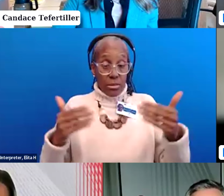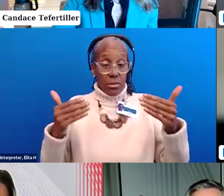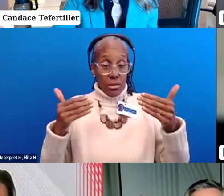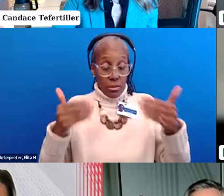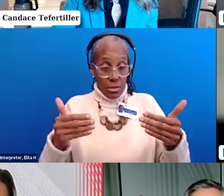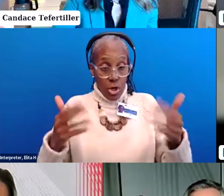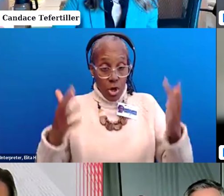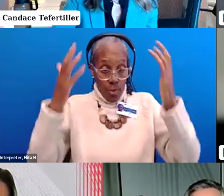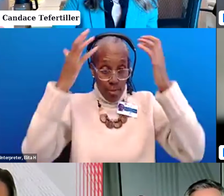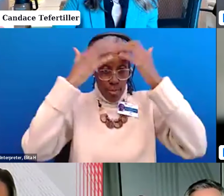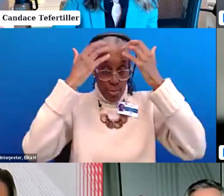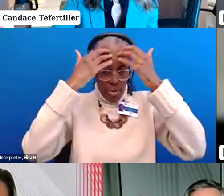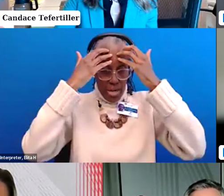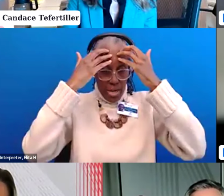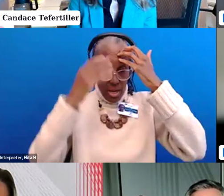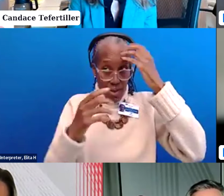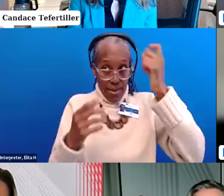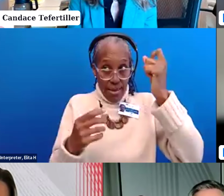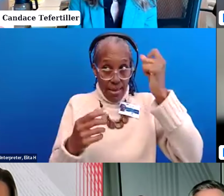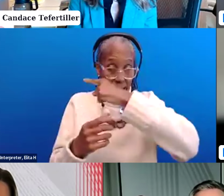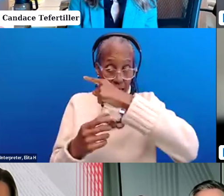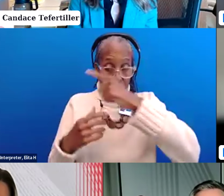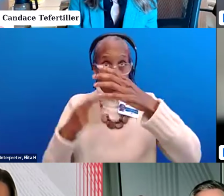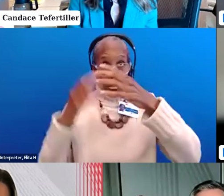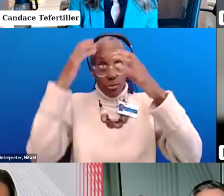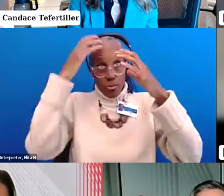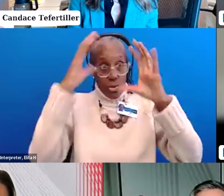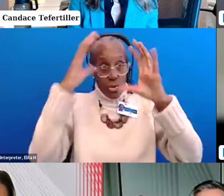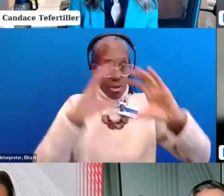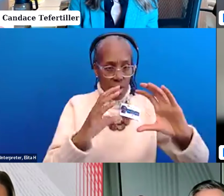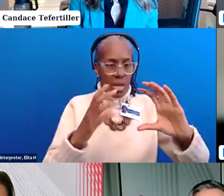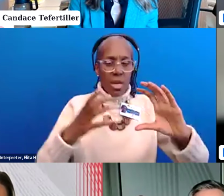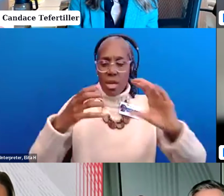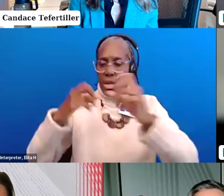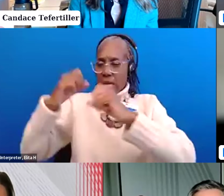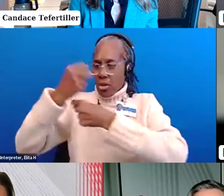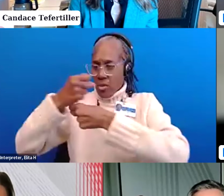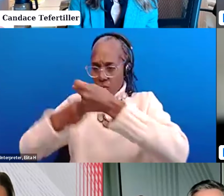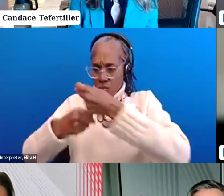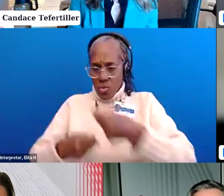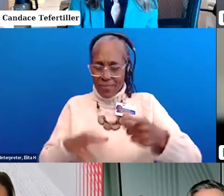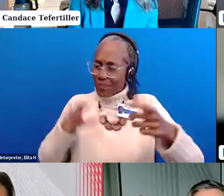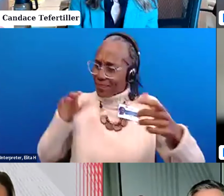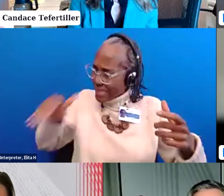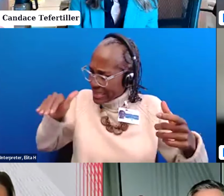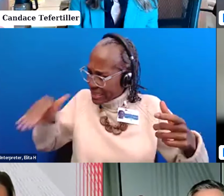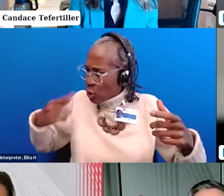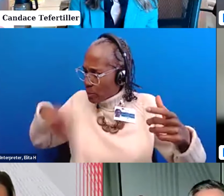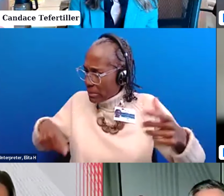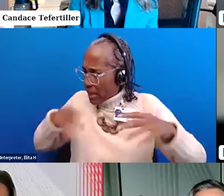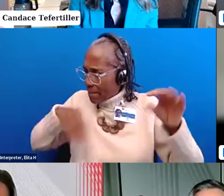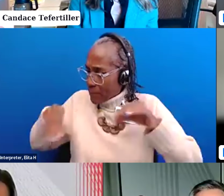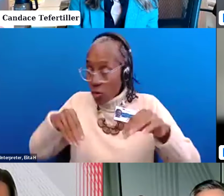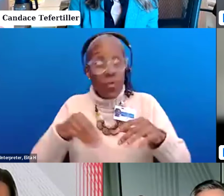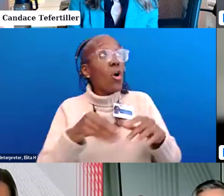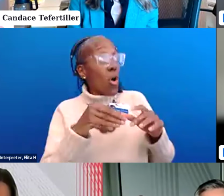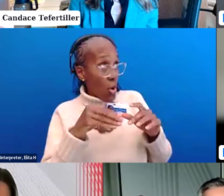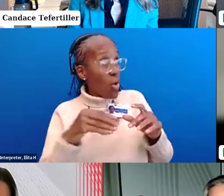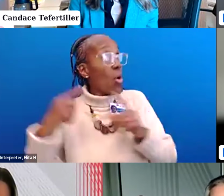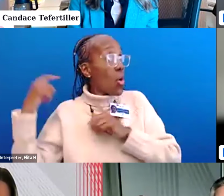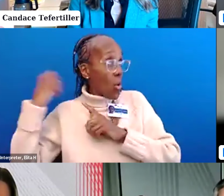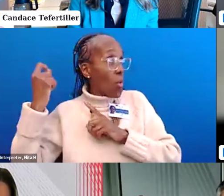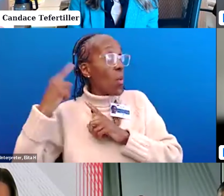their brain asks their spinal cord to make the movement. And the stimulator makes it much easier to execute that movement. And with